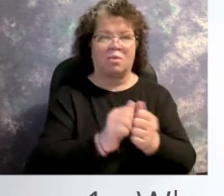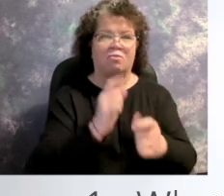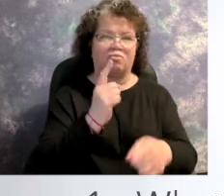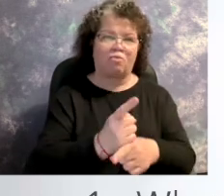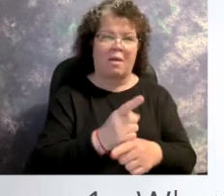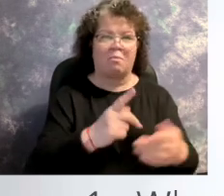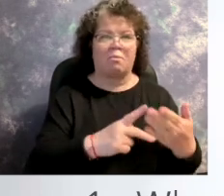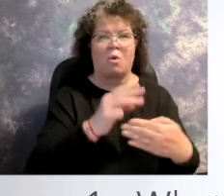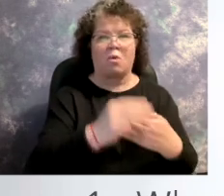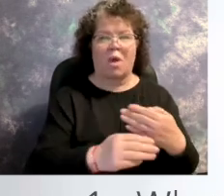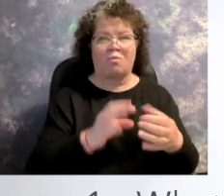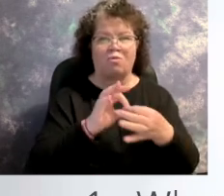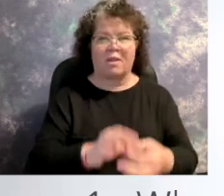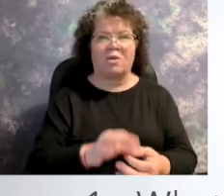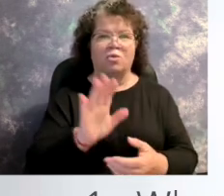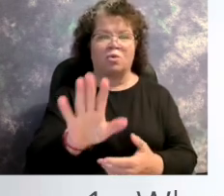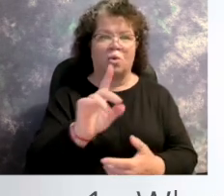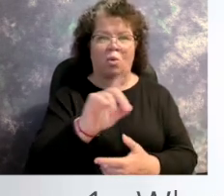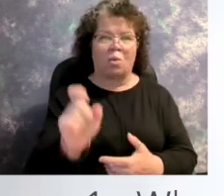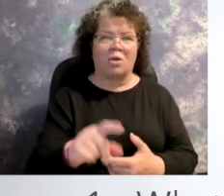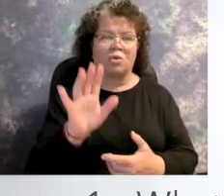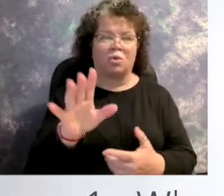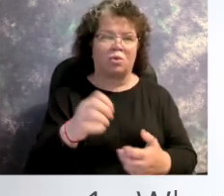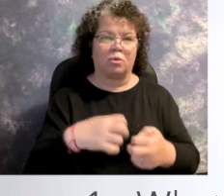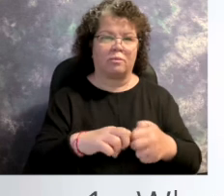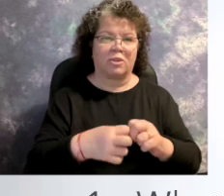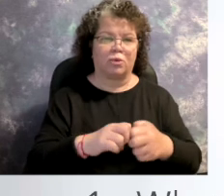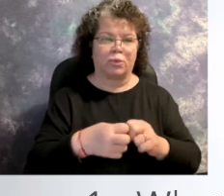programs that are related to your questions and issues.